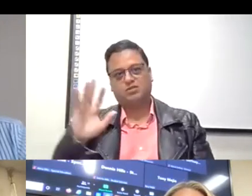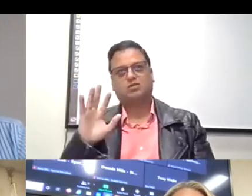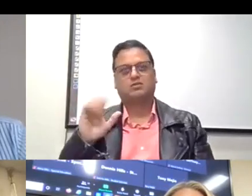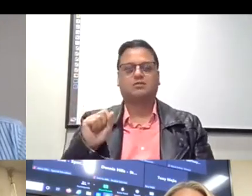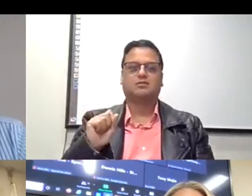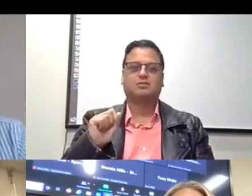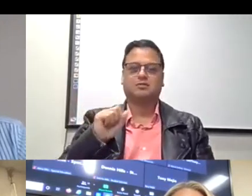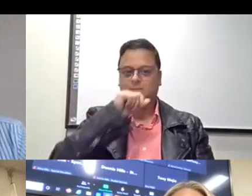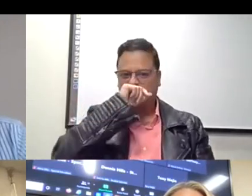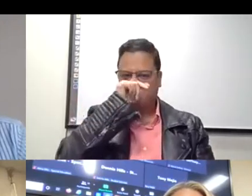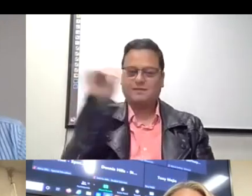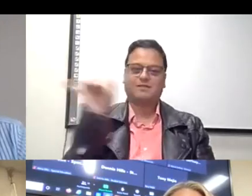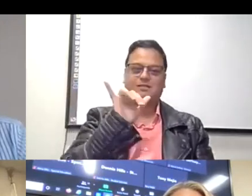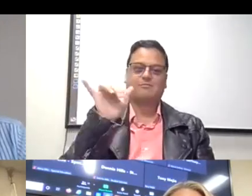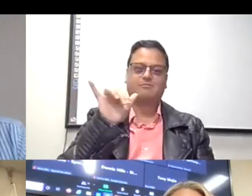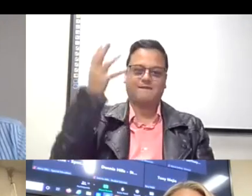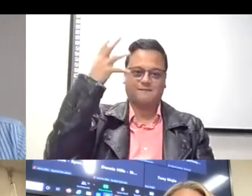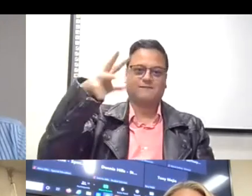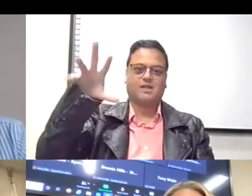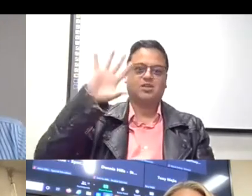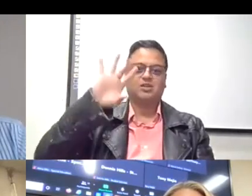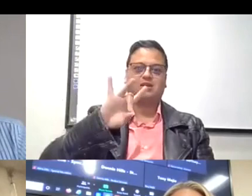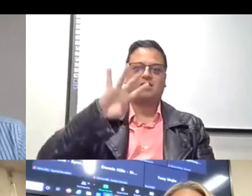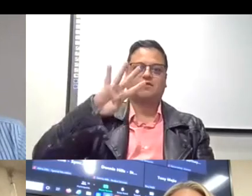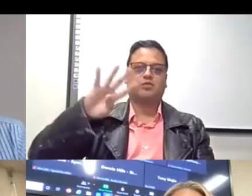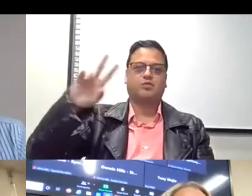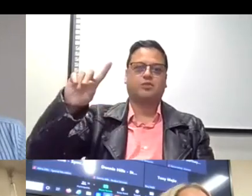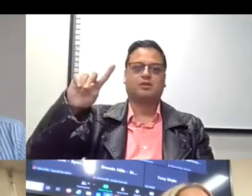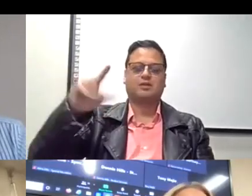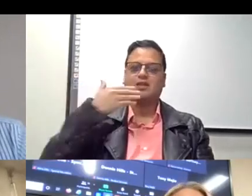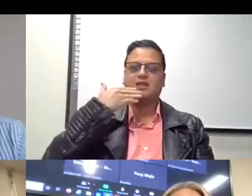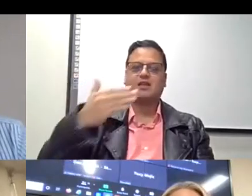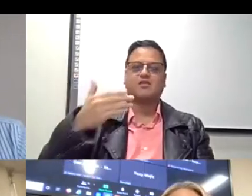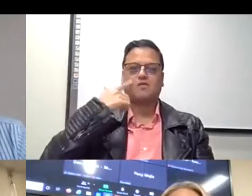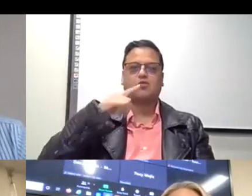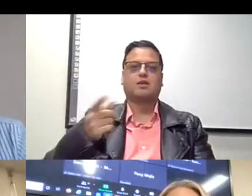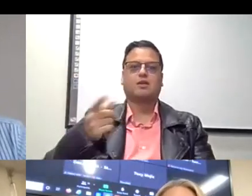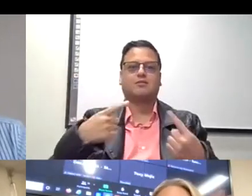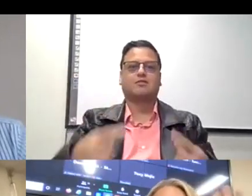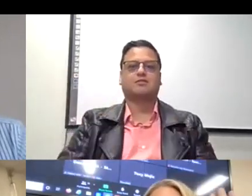And I'll vote yes as well. When we are adjourned at 8:41 in the evening. Thank you, everyone, for attending.